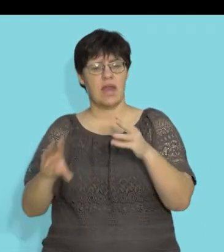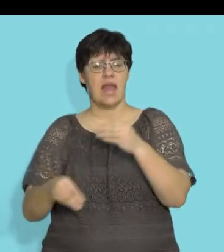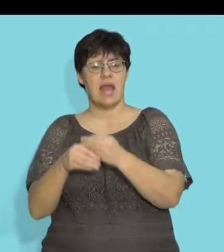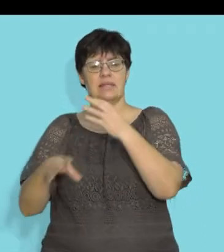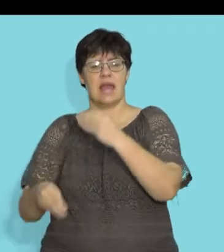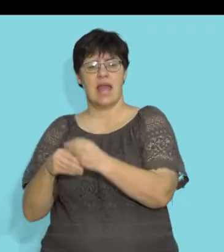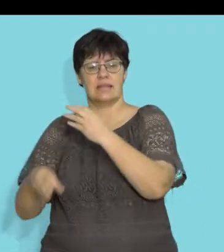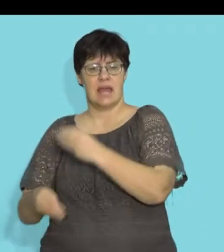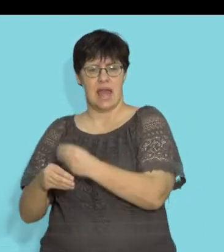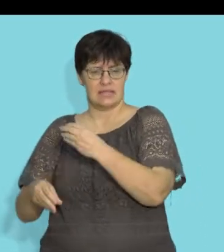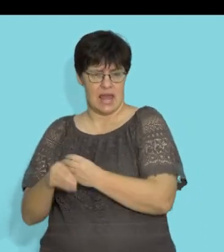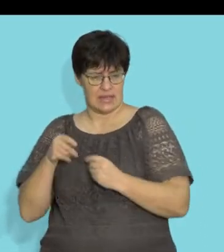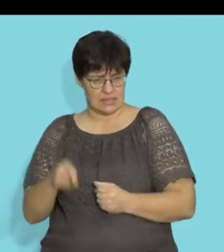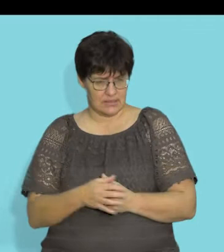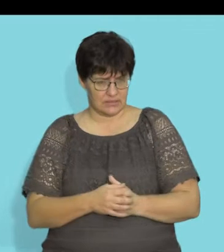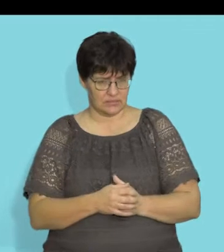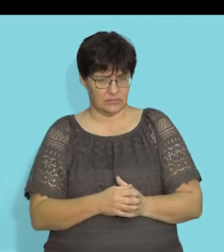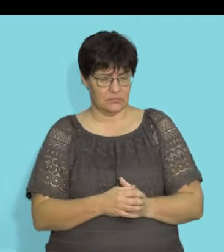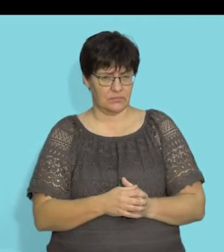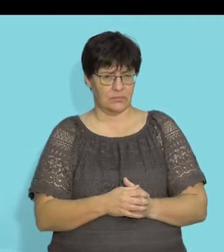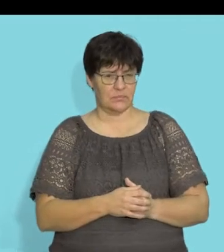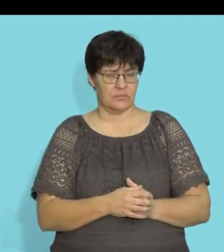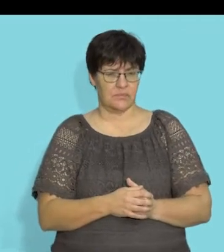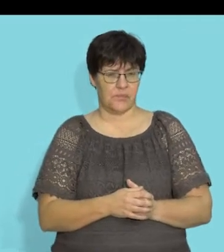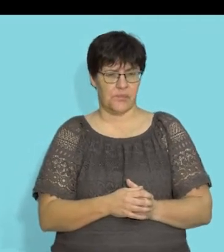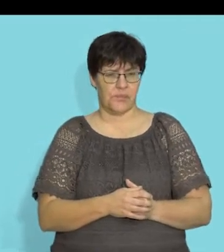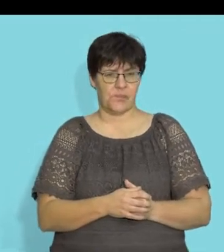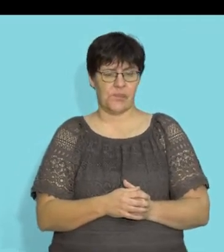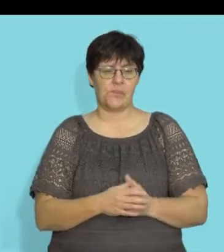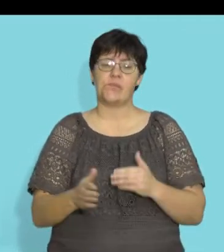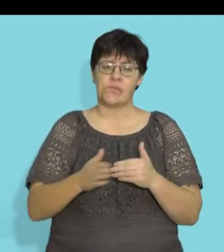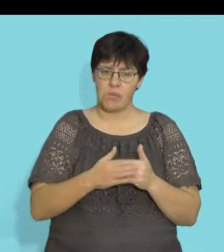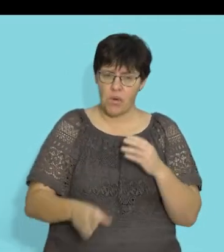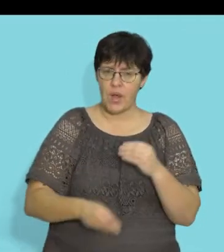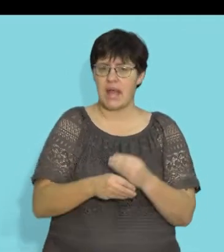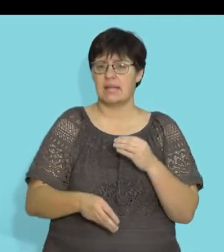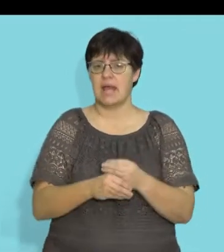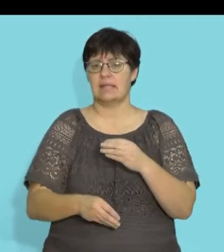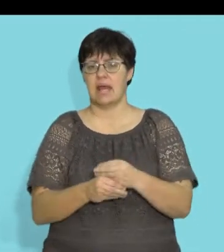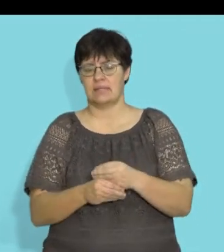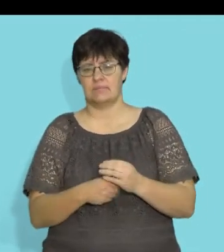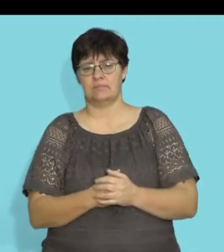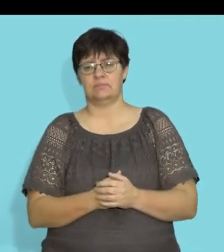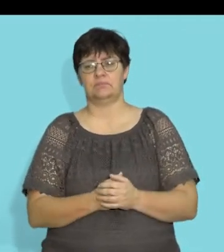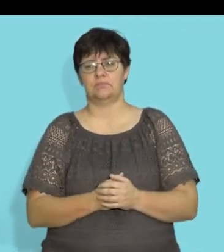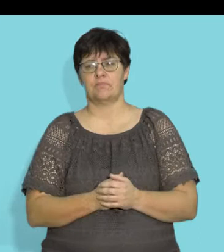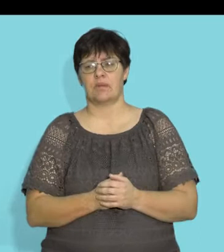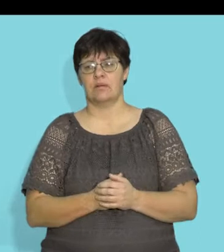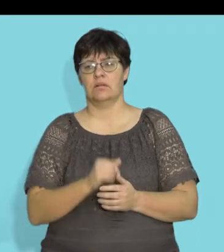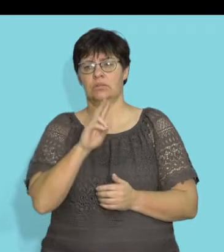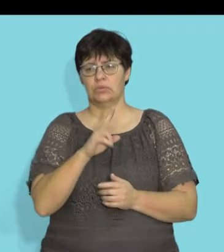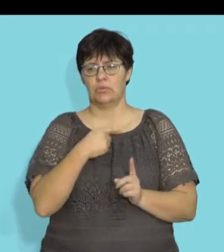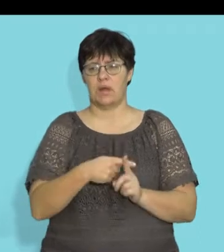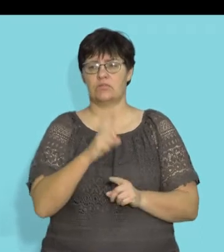to add terms of this specific sequence together. Then if I add a few more portions of this series together, with